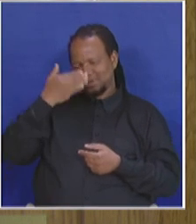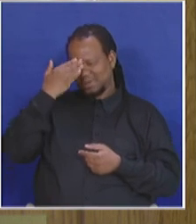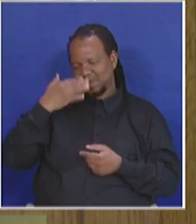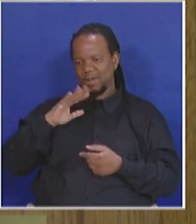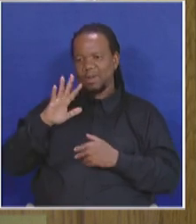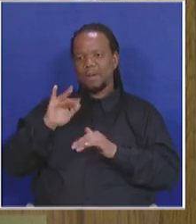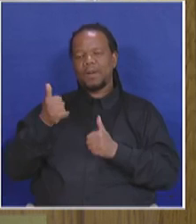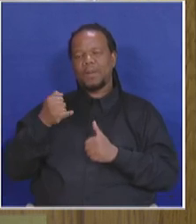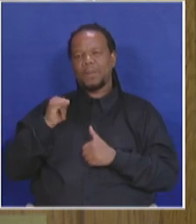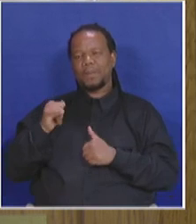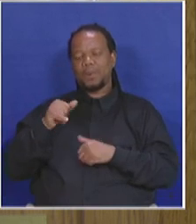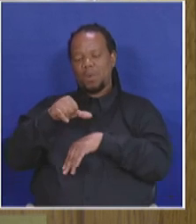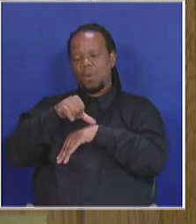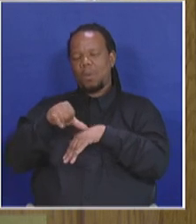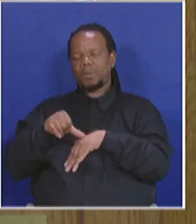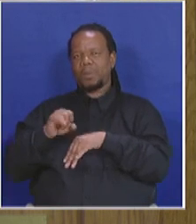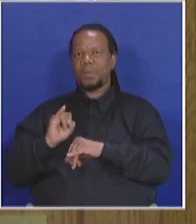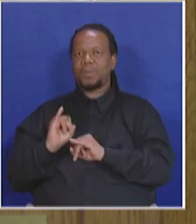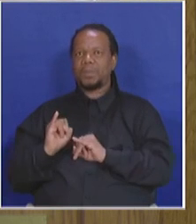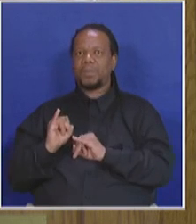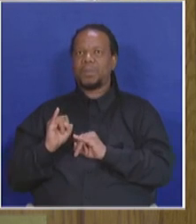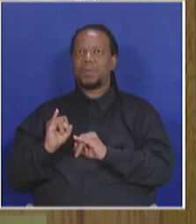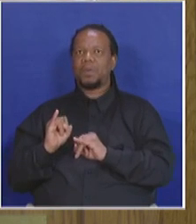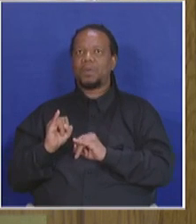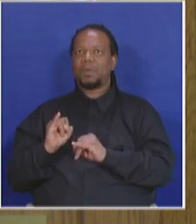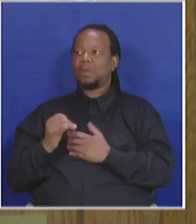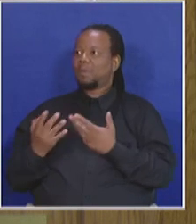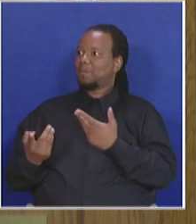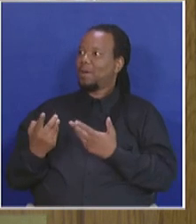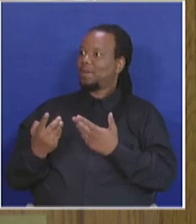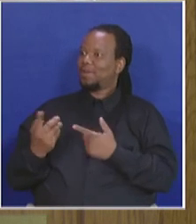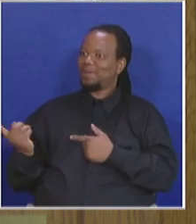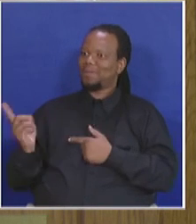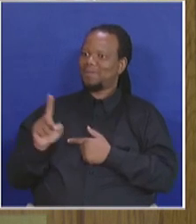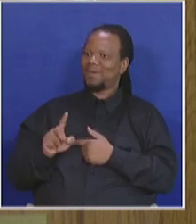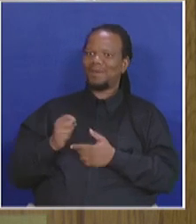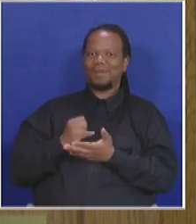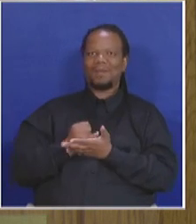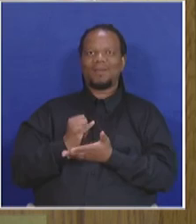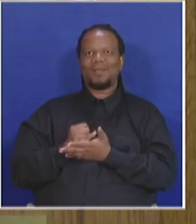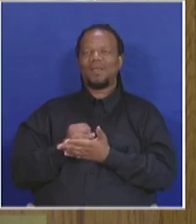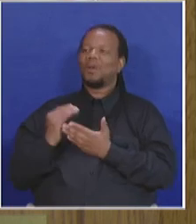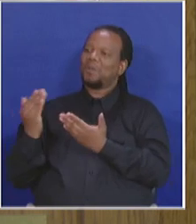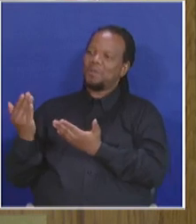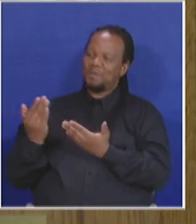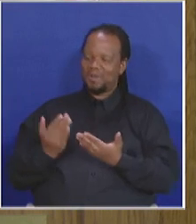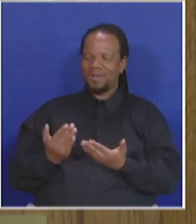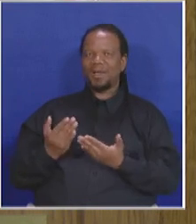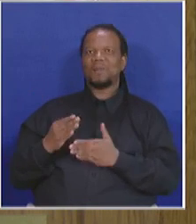operation. I honestly was not expecting her to be back before the end of this year. Well, welcome back, ma'am.